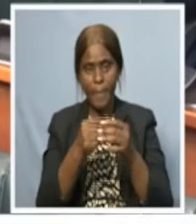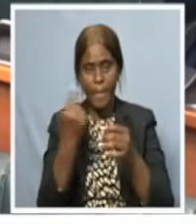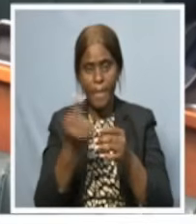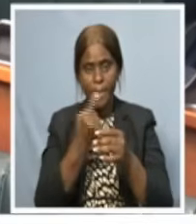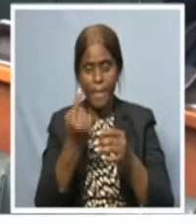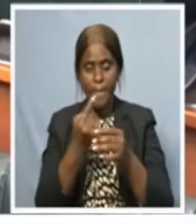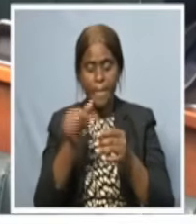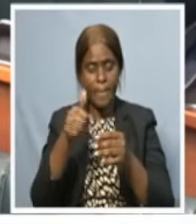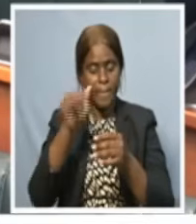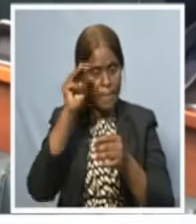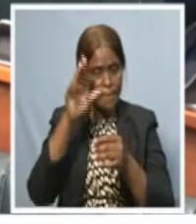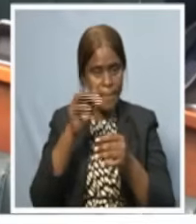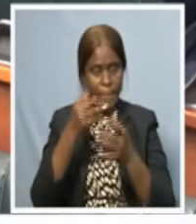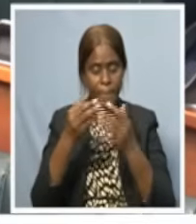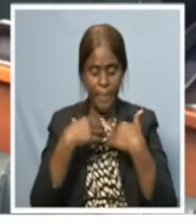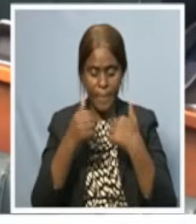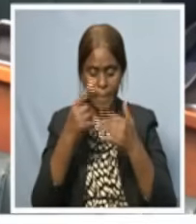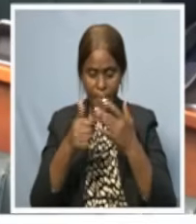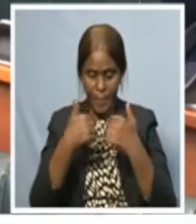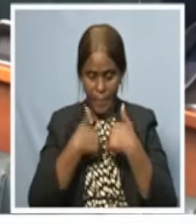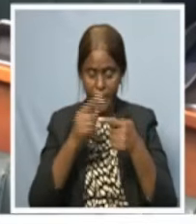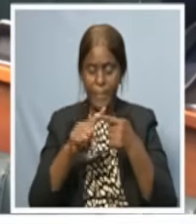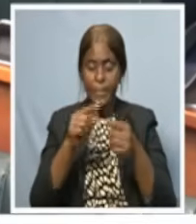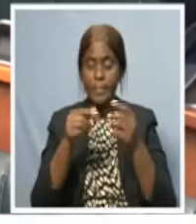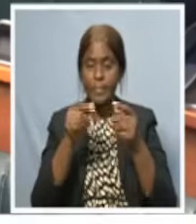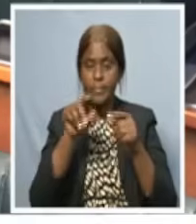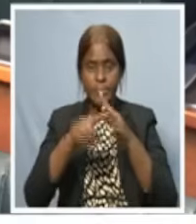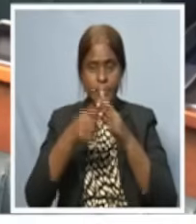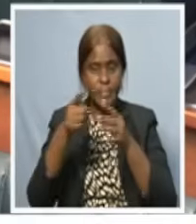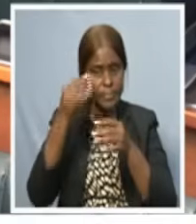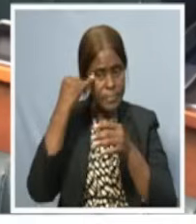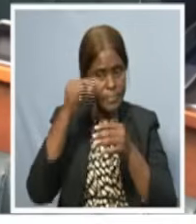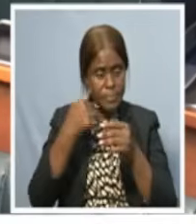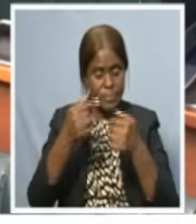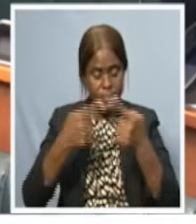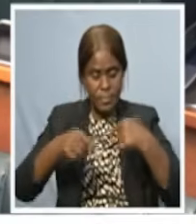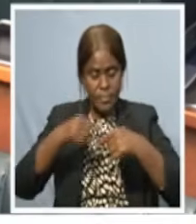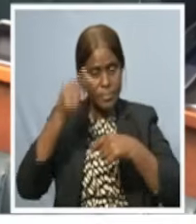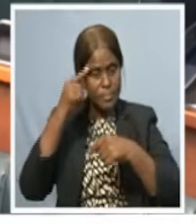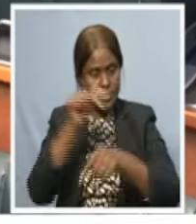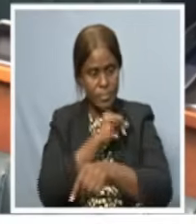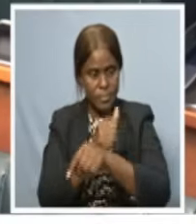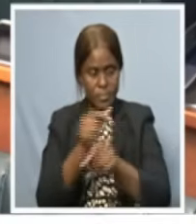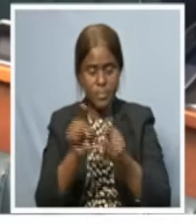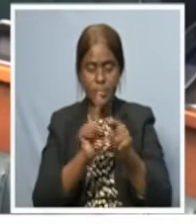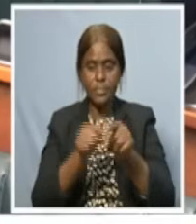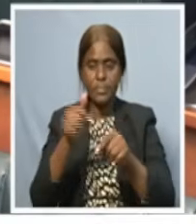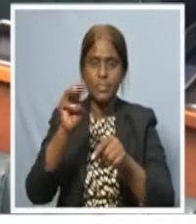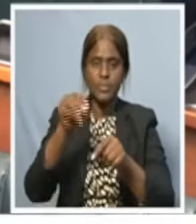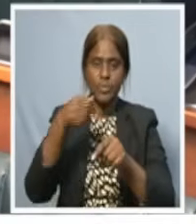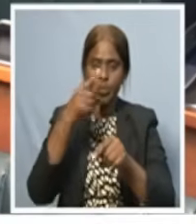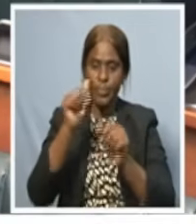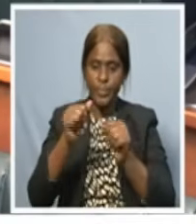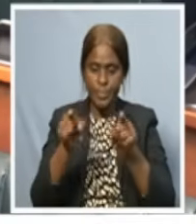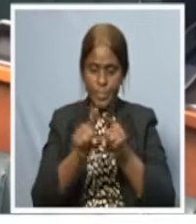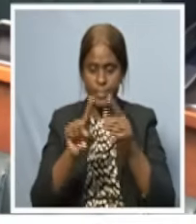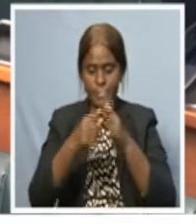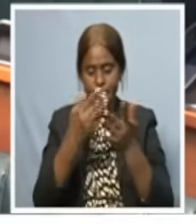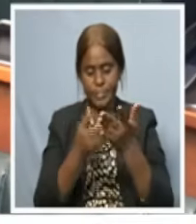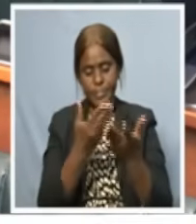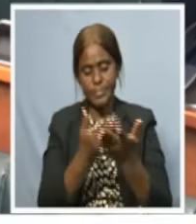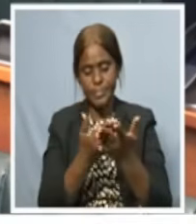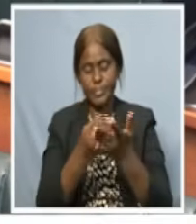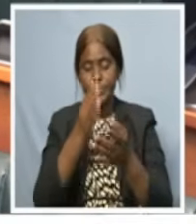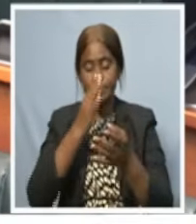the Ministry of Health that has to initiate that. We have the local authorities and the Honourable Member of Parliament who can actually initiate